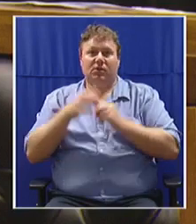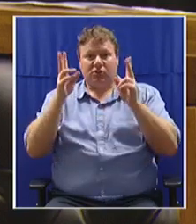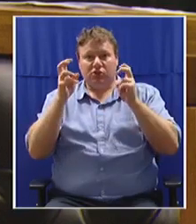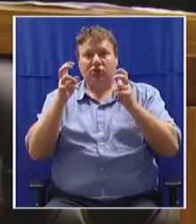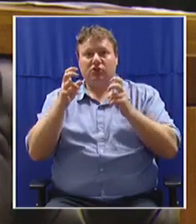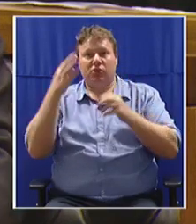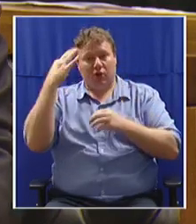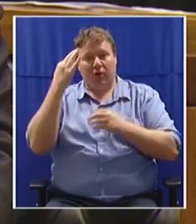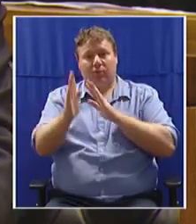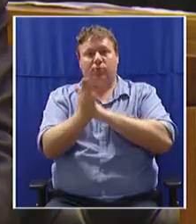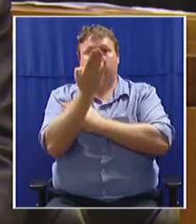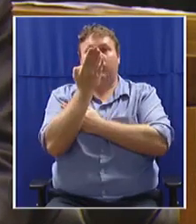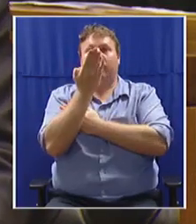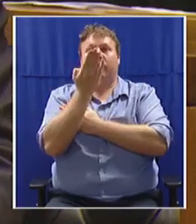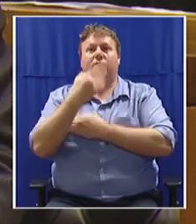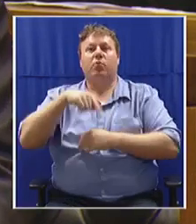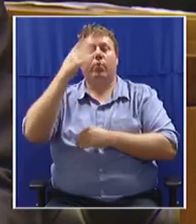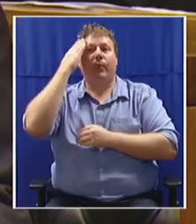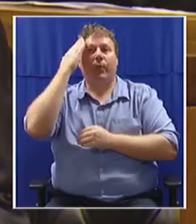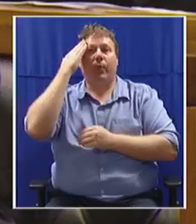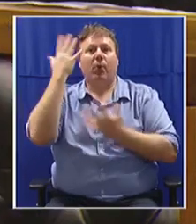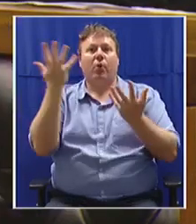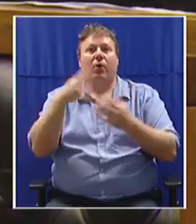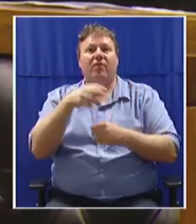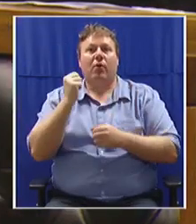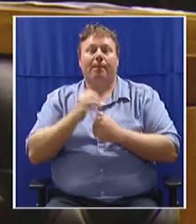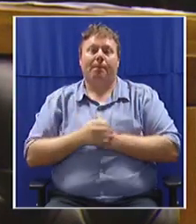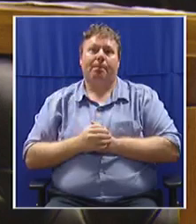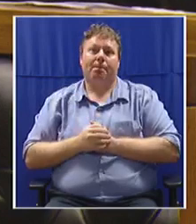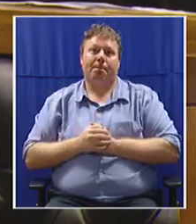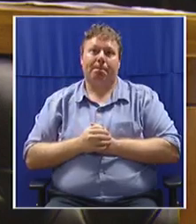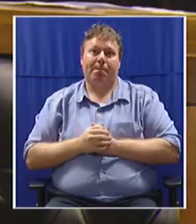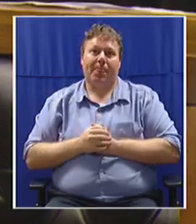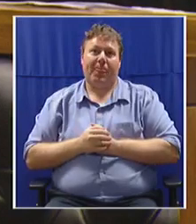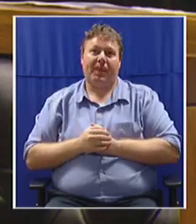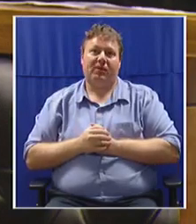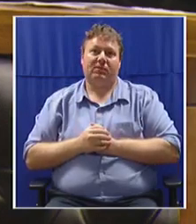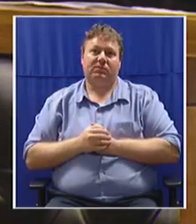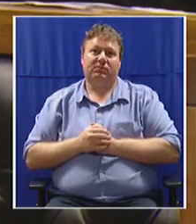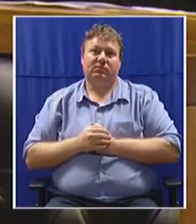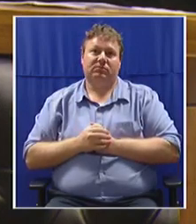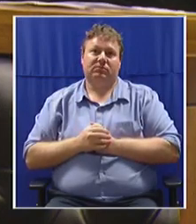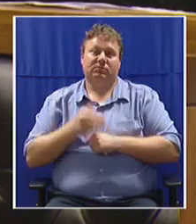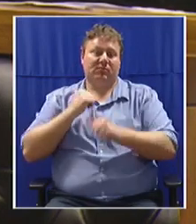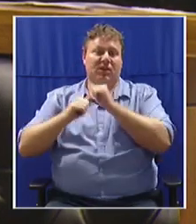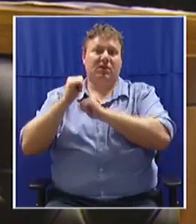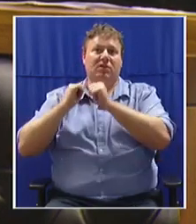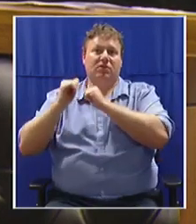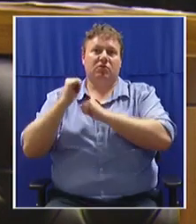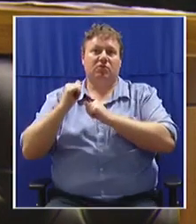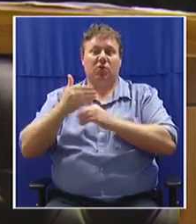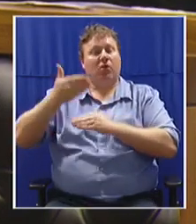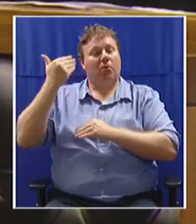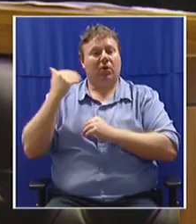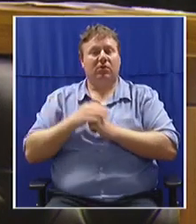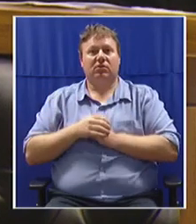but you know where we come from with this matter. It's a matter of our historical past, which